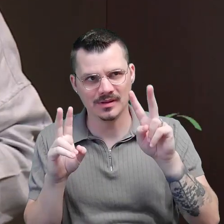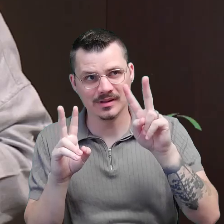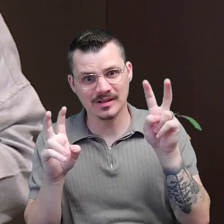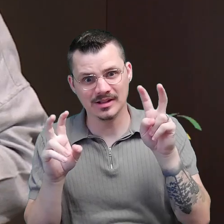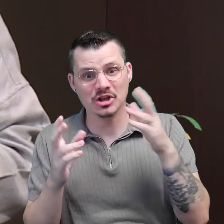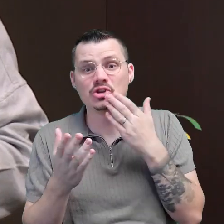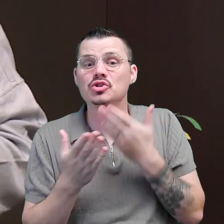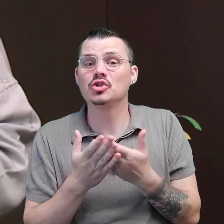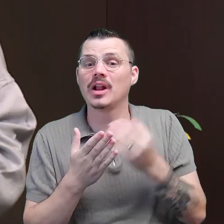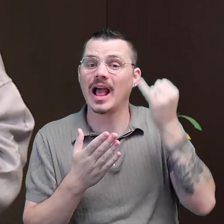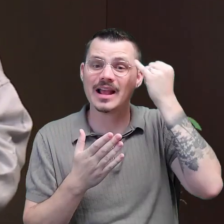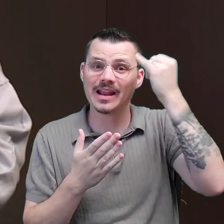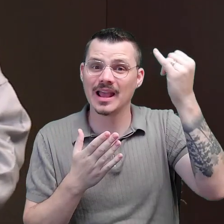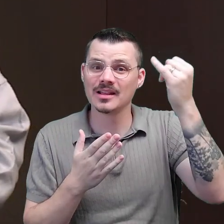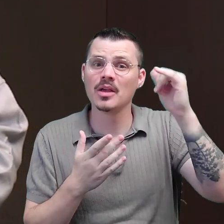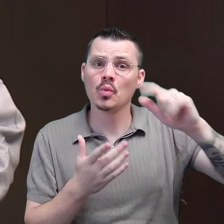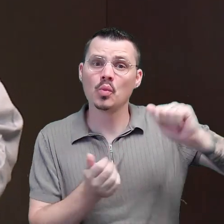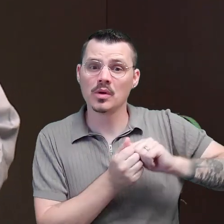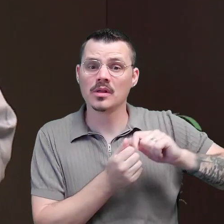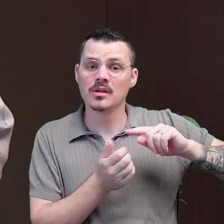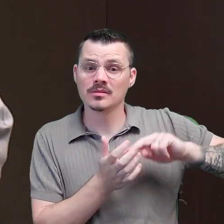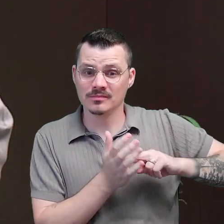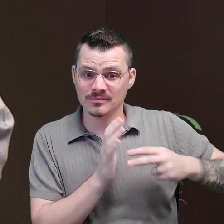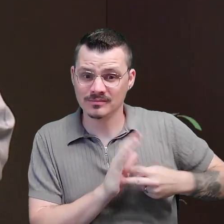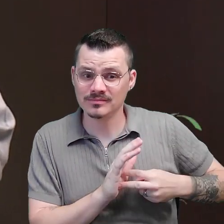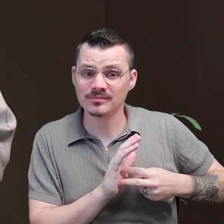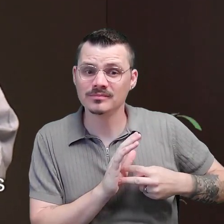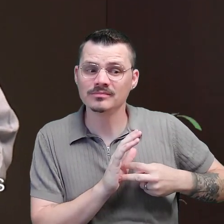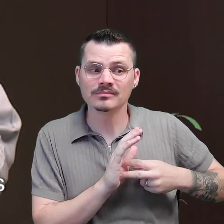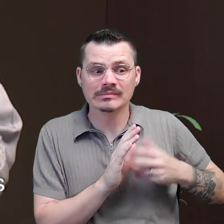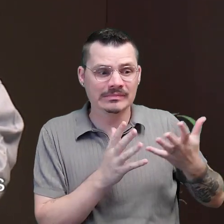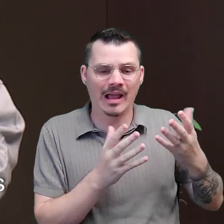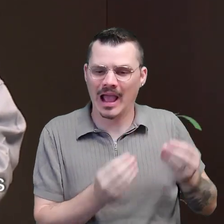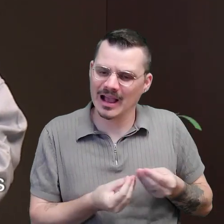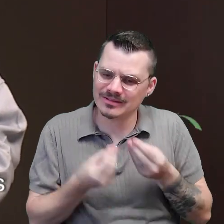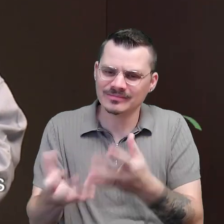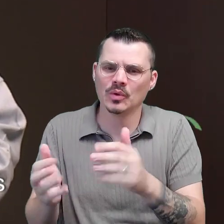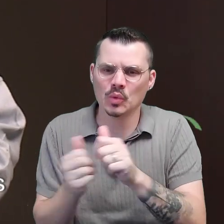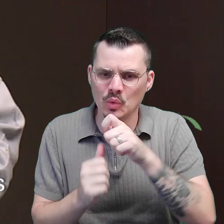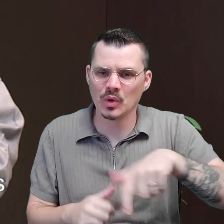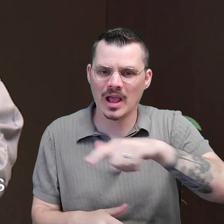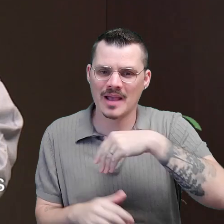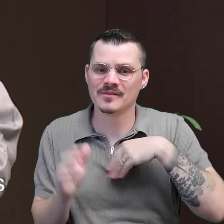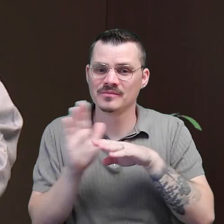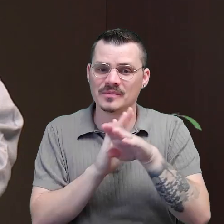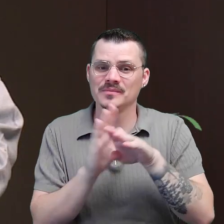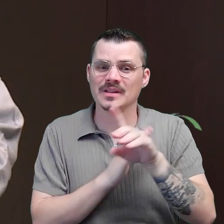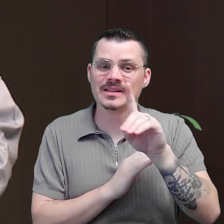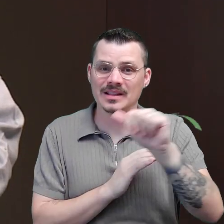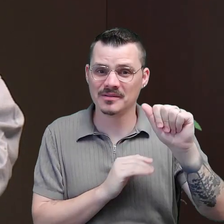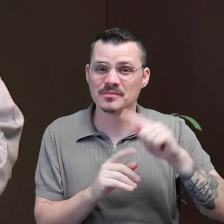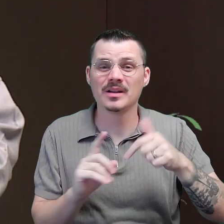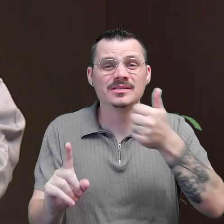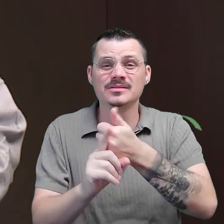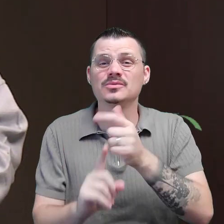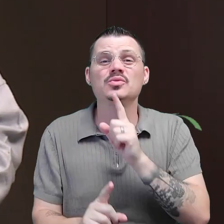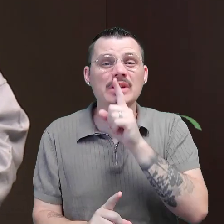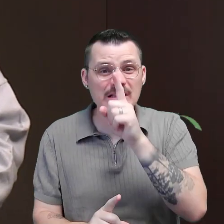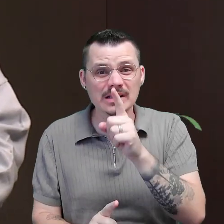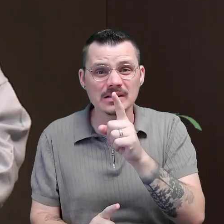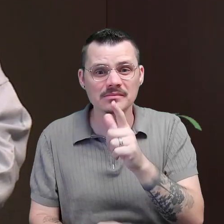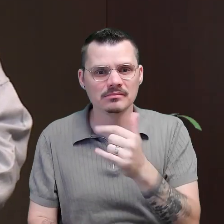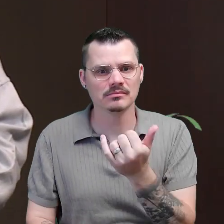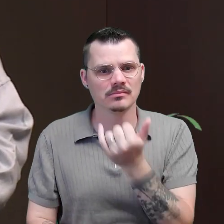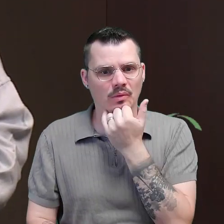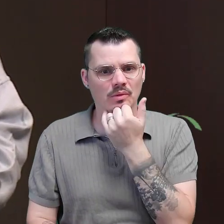in air quotes, good ideas that were perpetrated on people with developmental disabilities that turned out to be